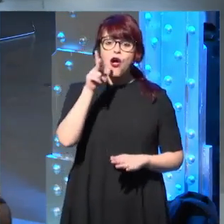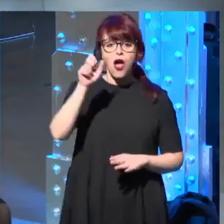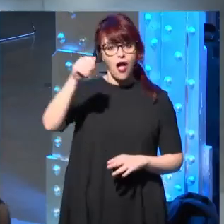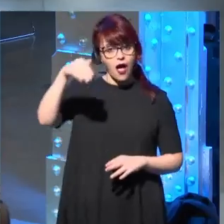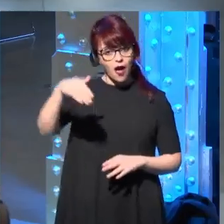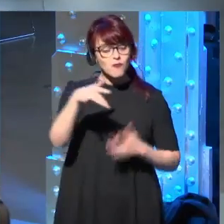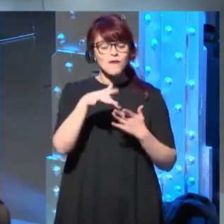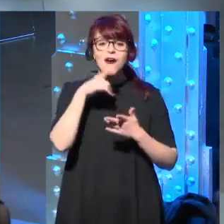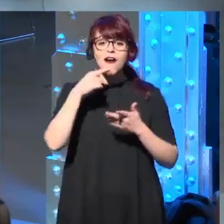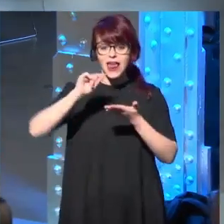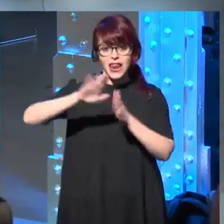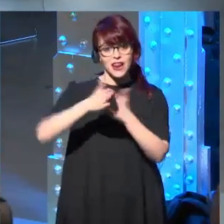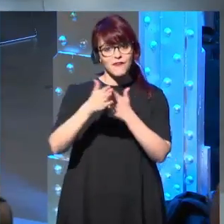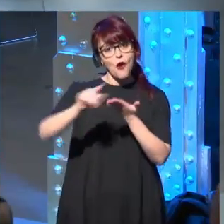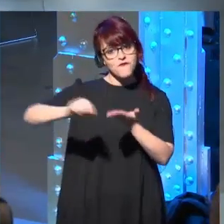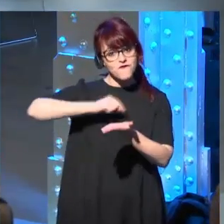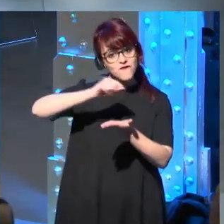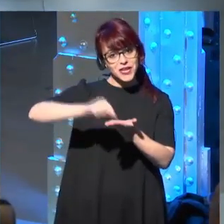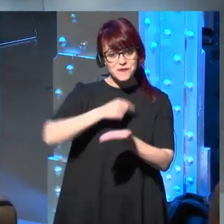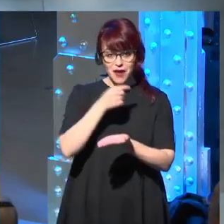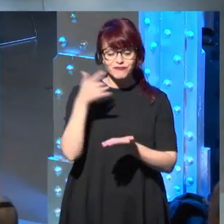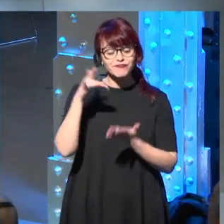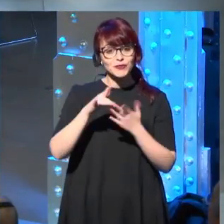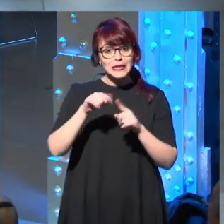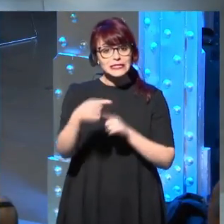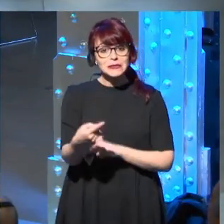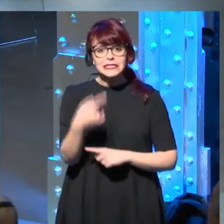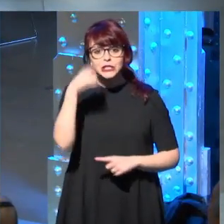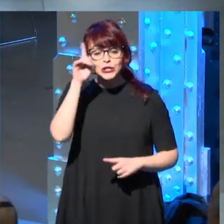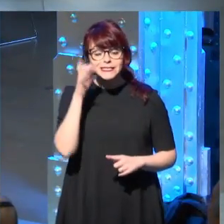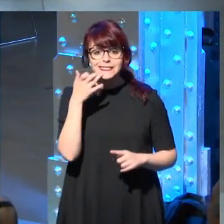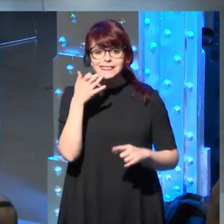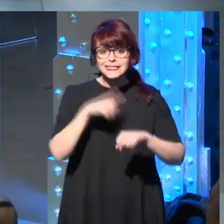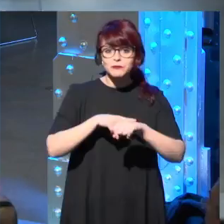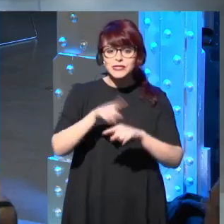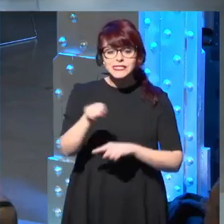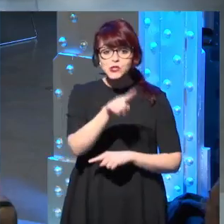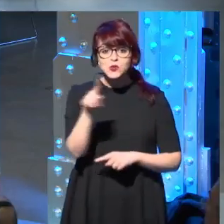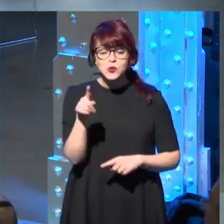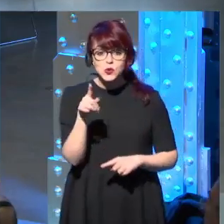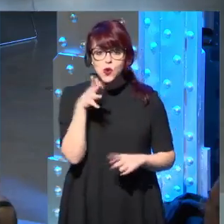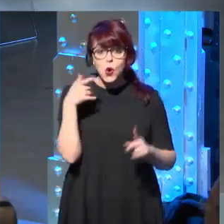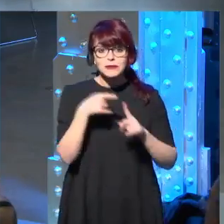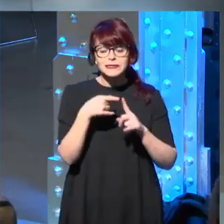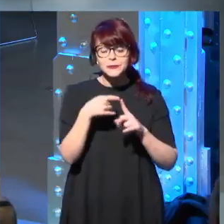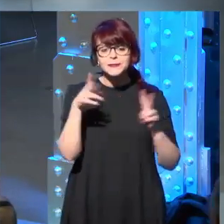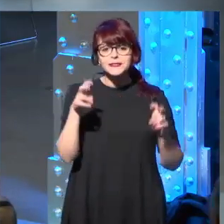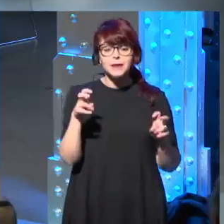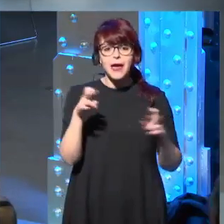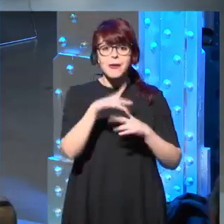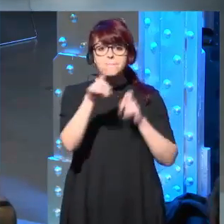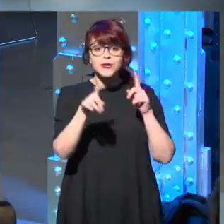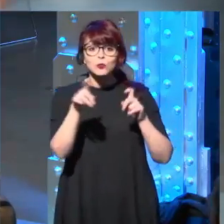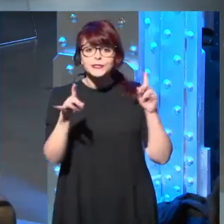end of this conference, he will be signing books, and I don't know if we will have time